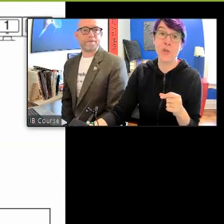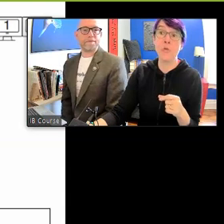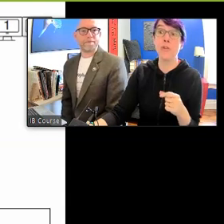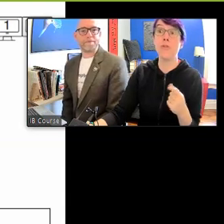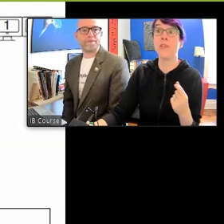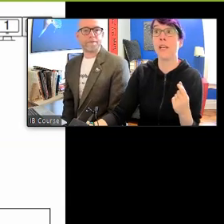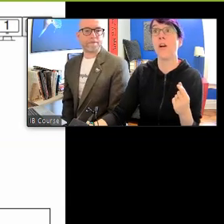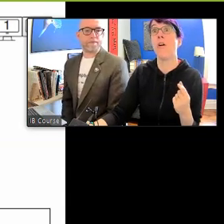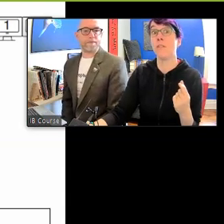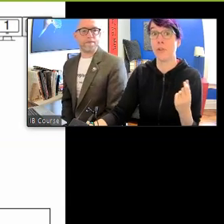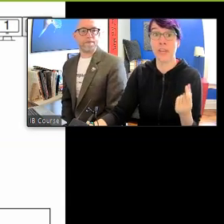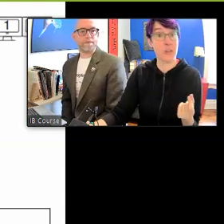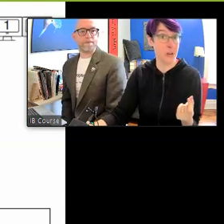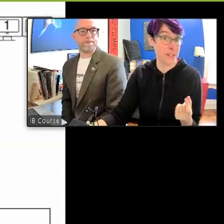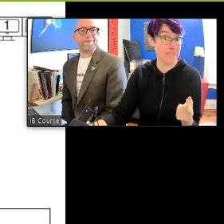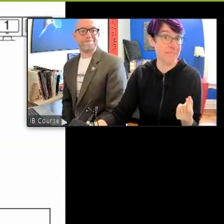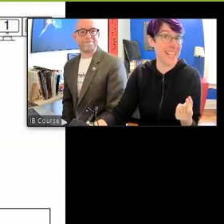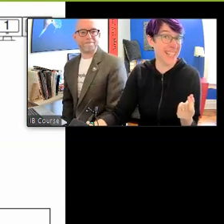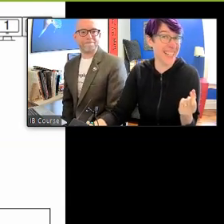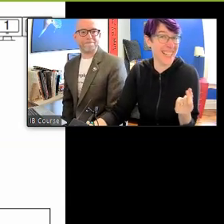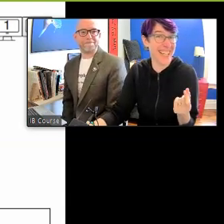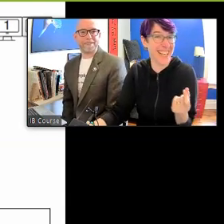to losing all of your hemoglobin.